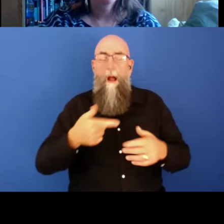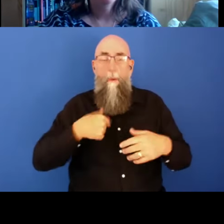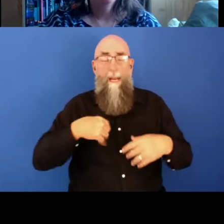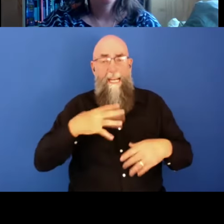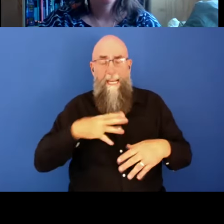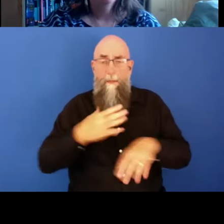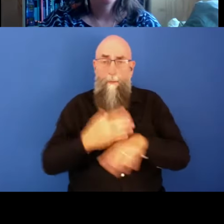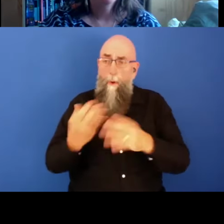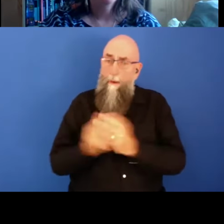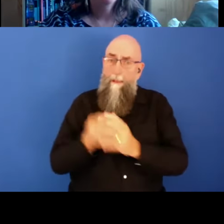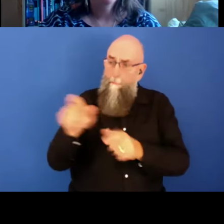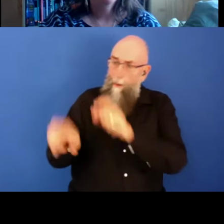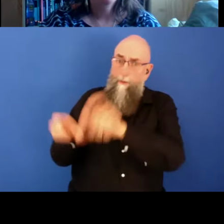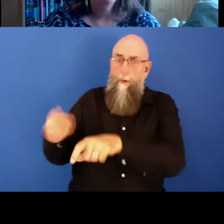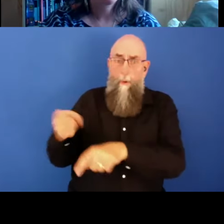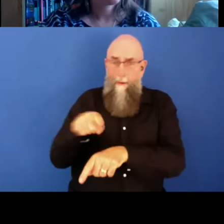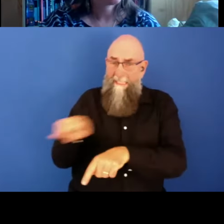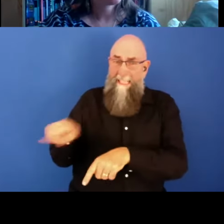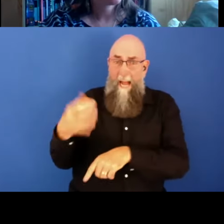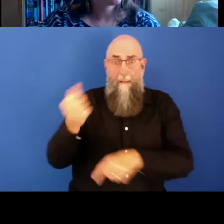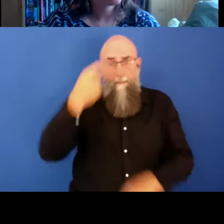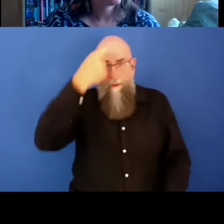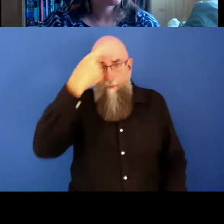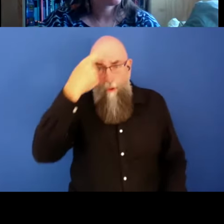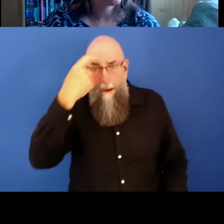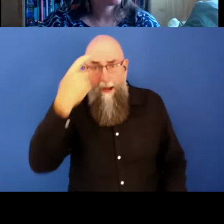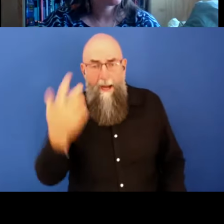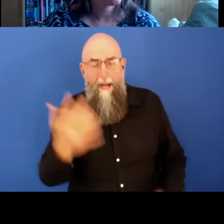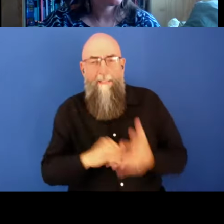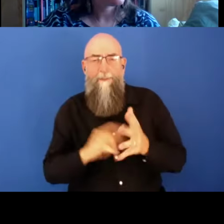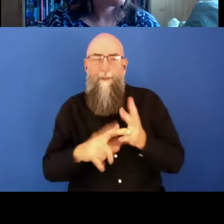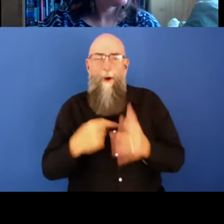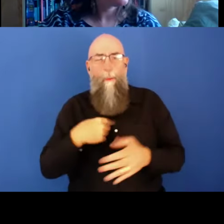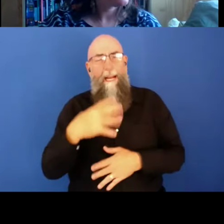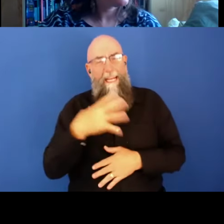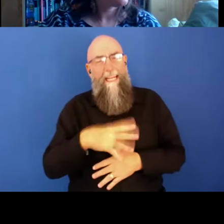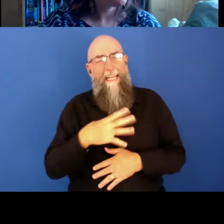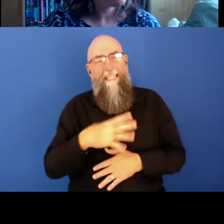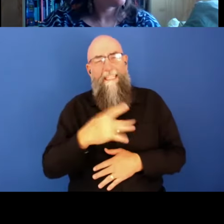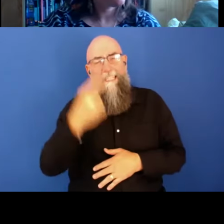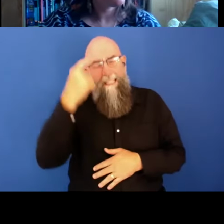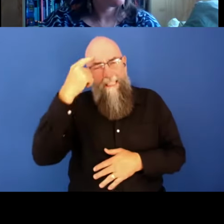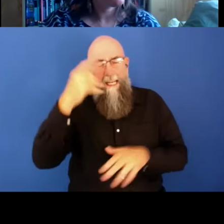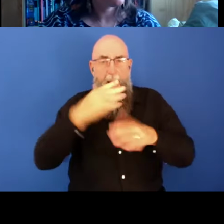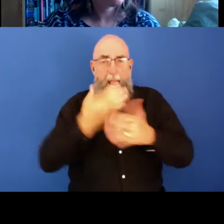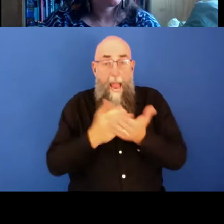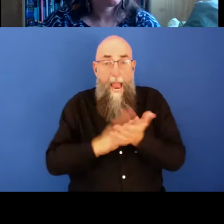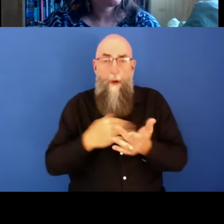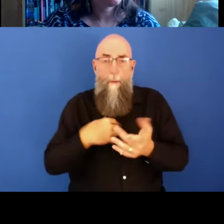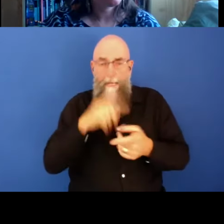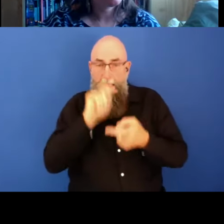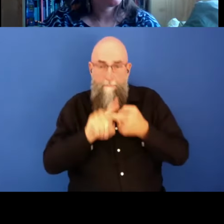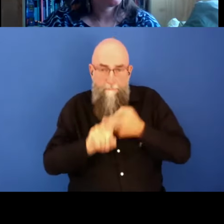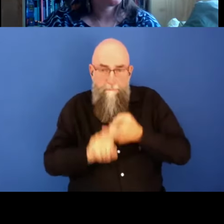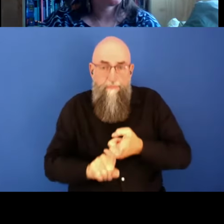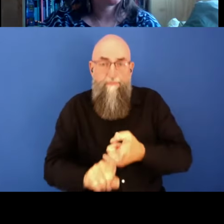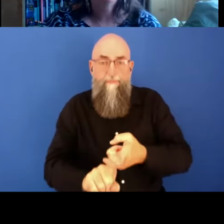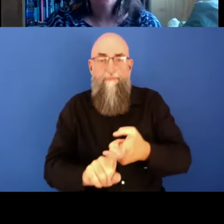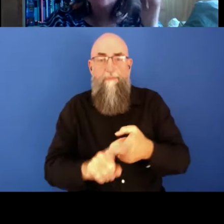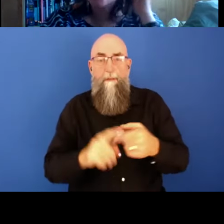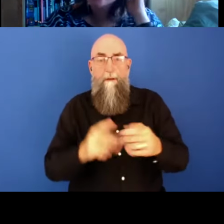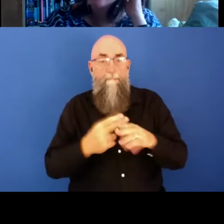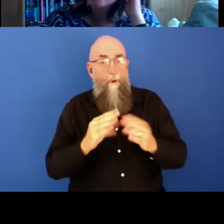like those things come up when you work in a sustained way in a community and i think that it's definitely something i'm thinking more and more